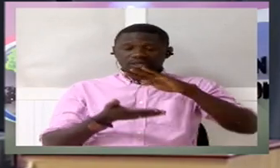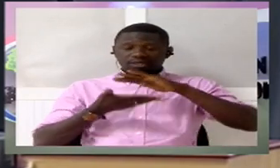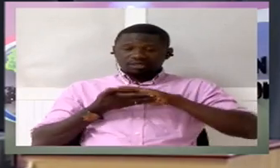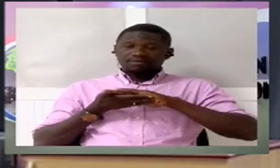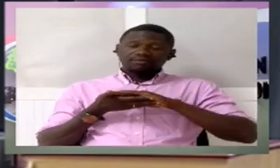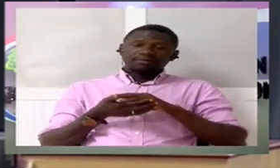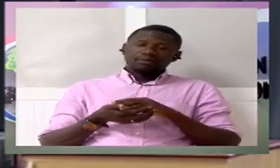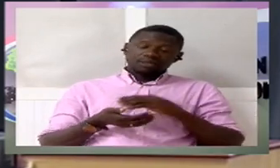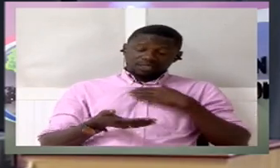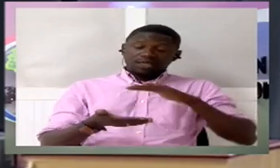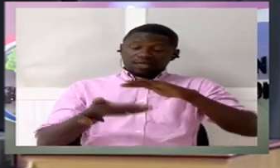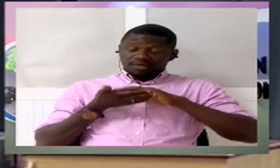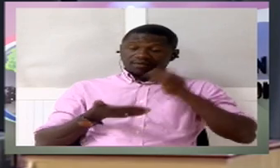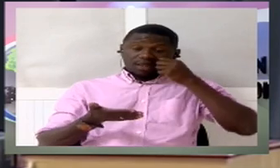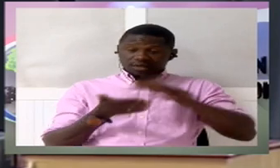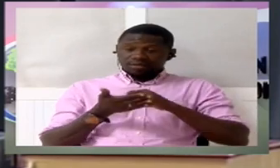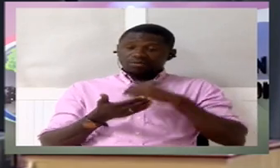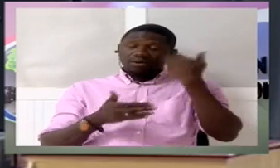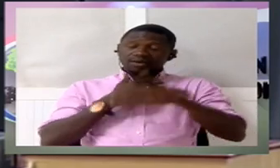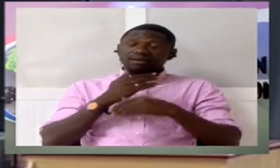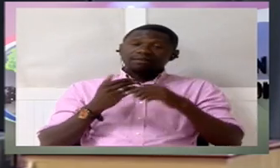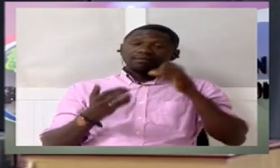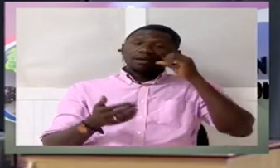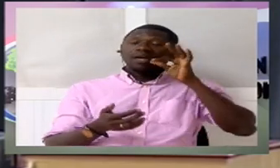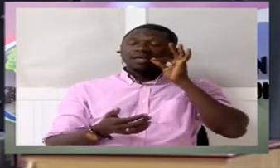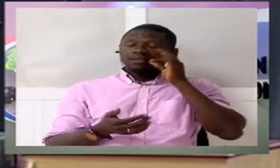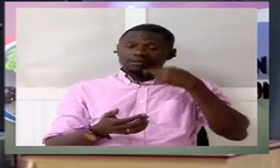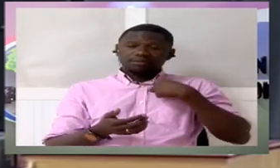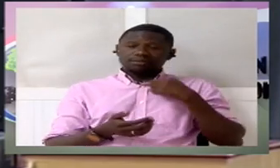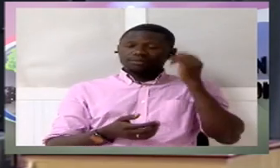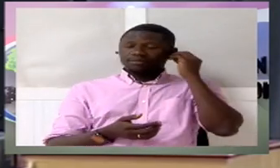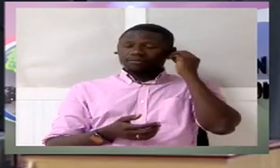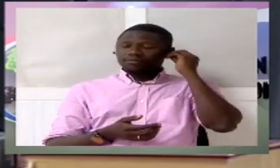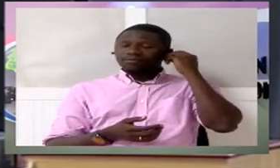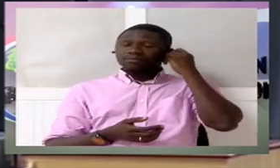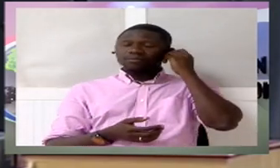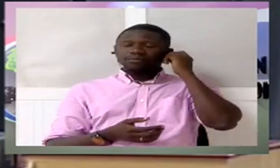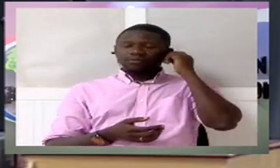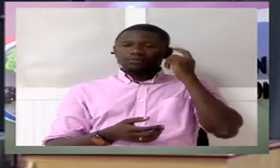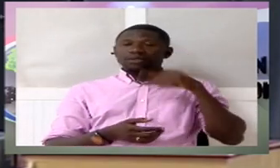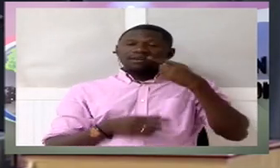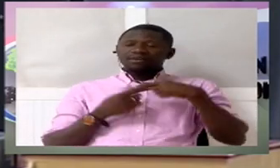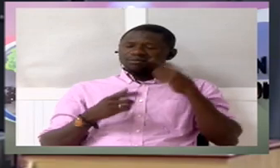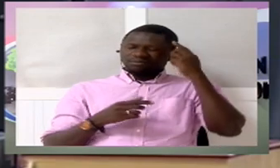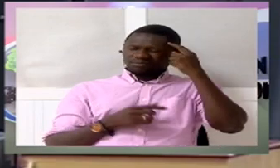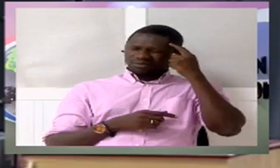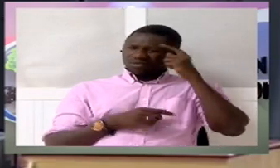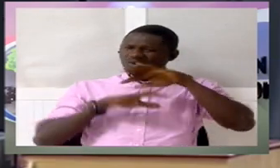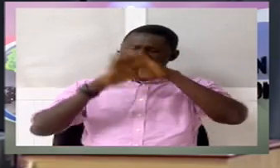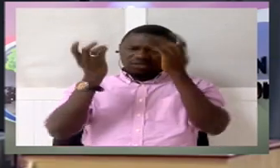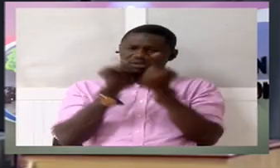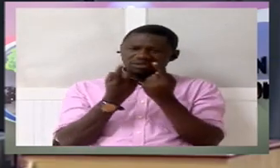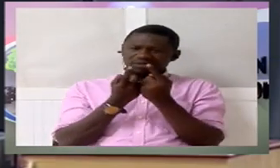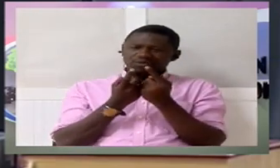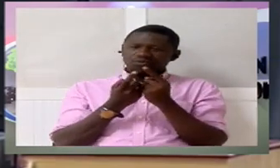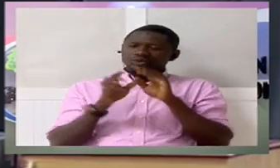received bara manjabi. He received it, but he did not respond to me. Biringa okul be jube. So after observing all of these things, with all